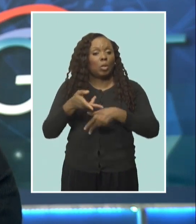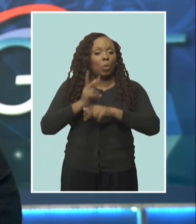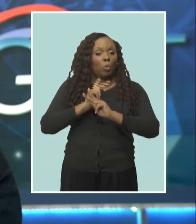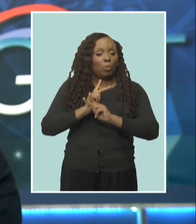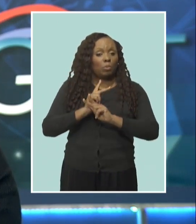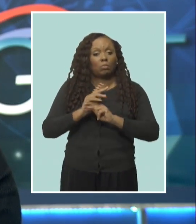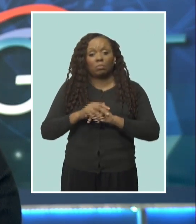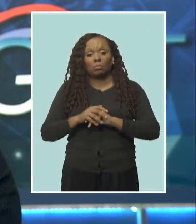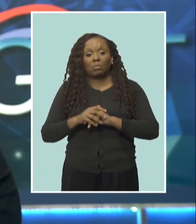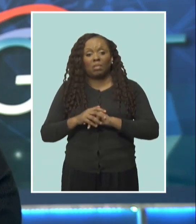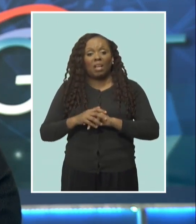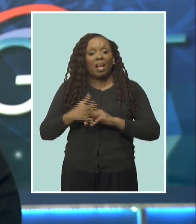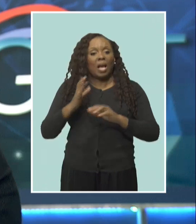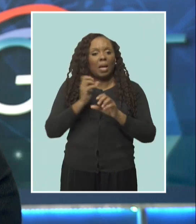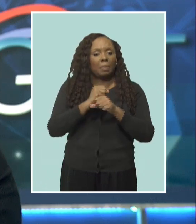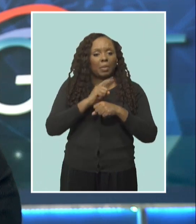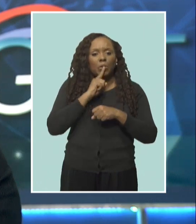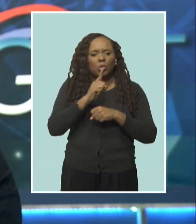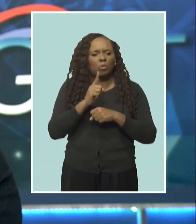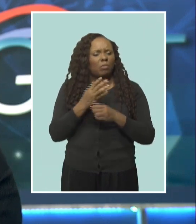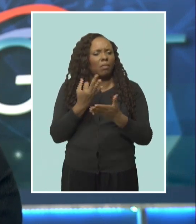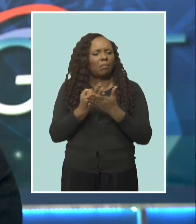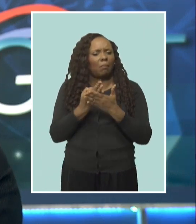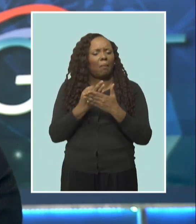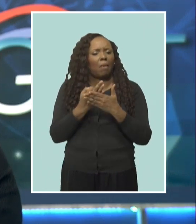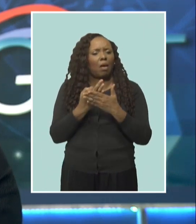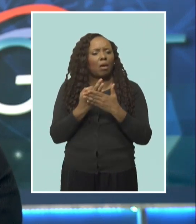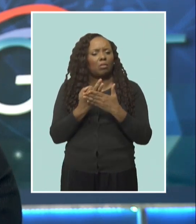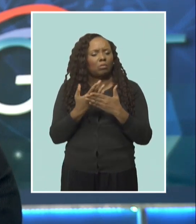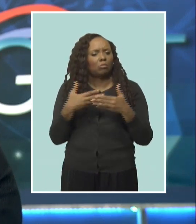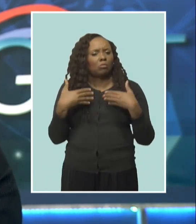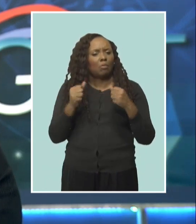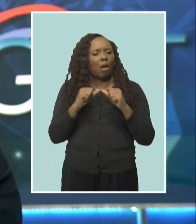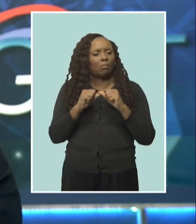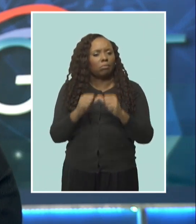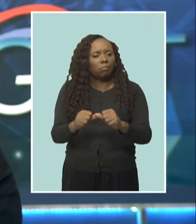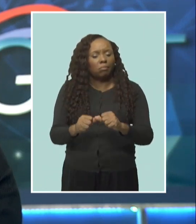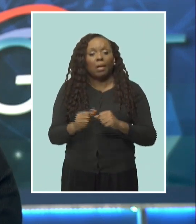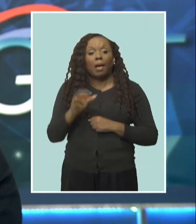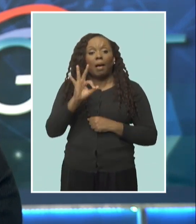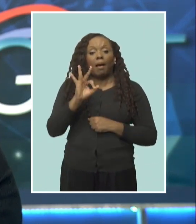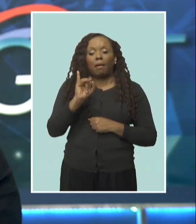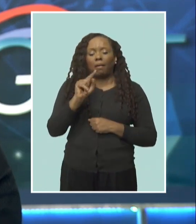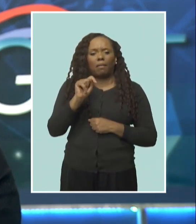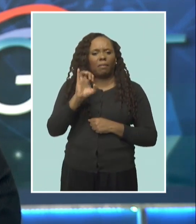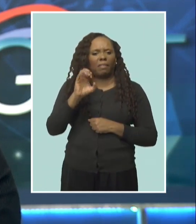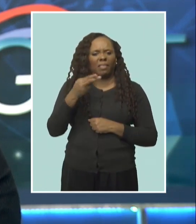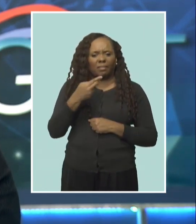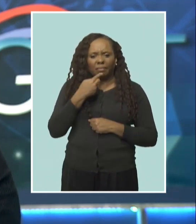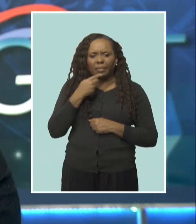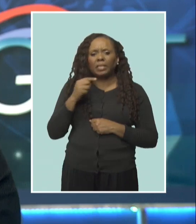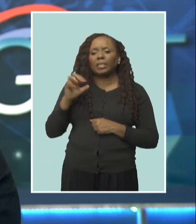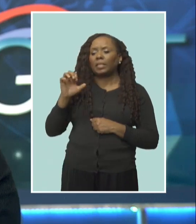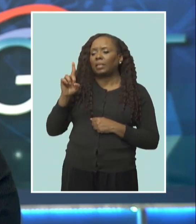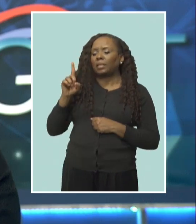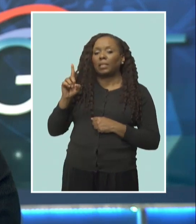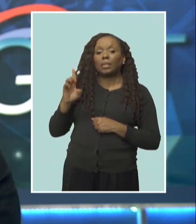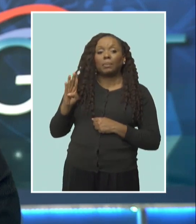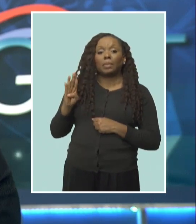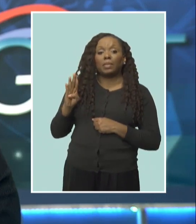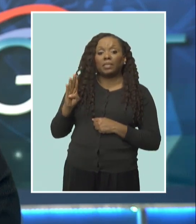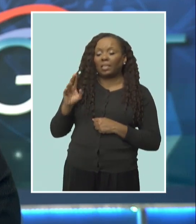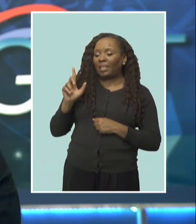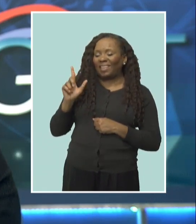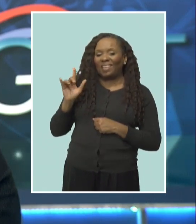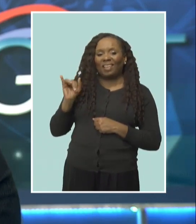solvency, reinforcing its financial stability. Fitch assesses CDB's liquidity as very high, which is driven